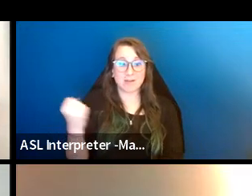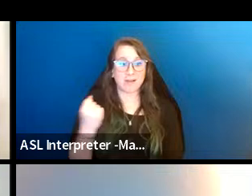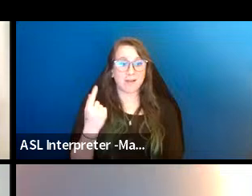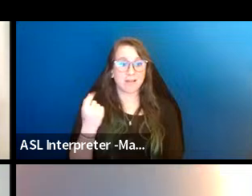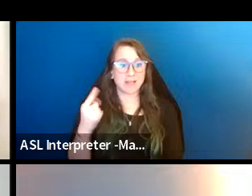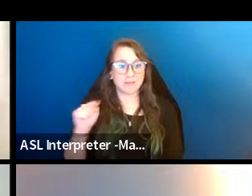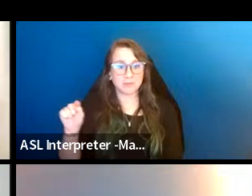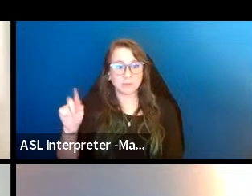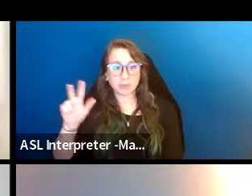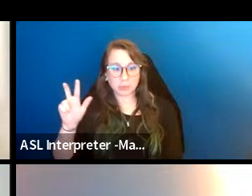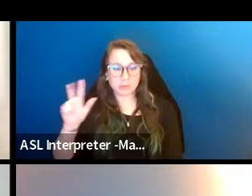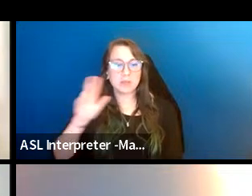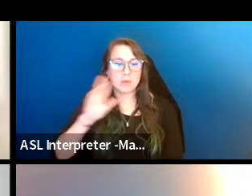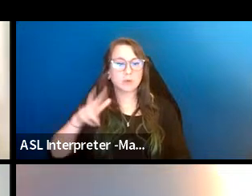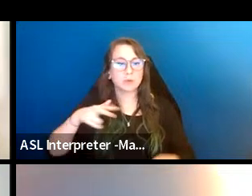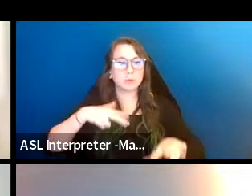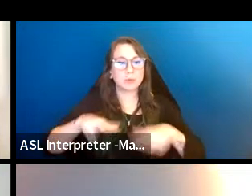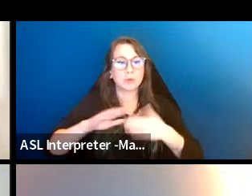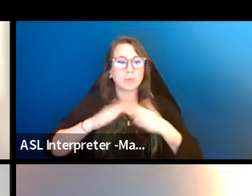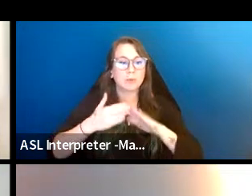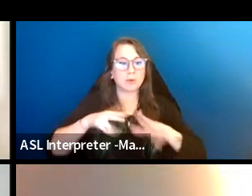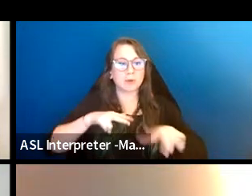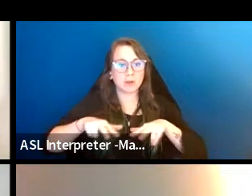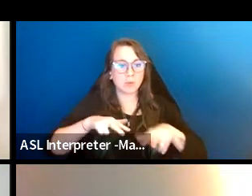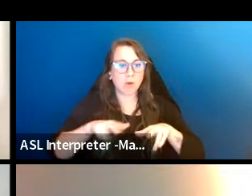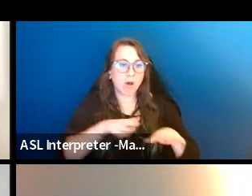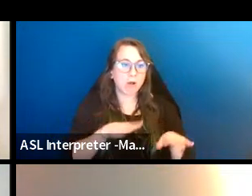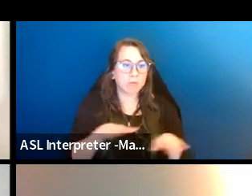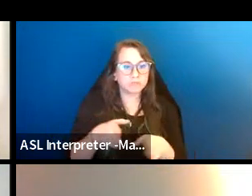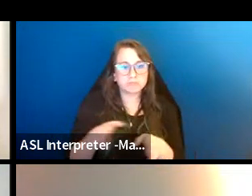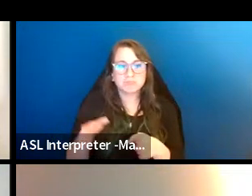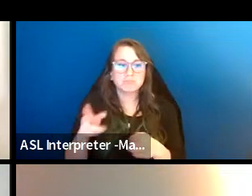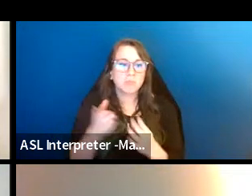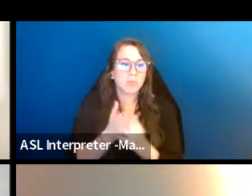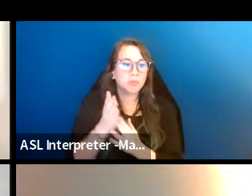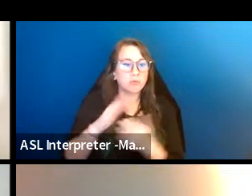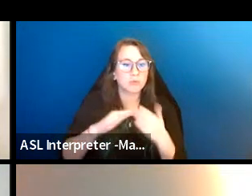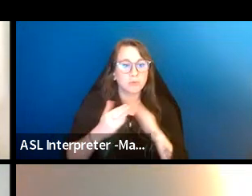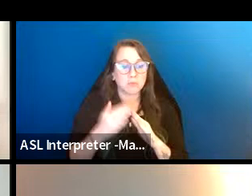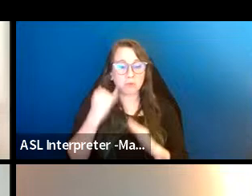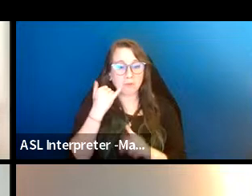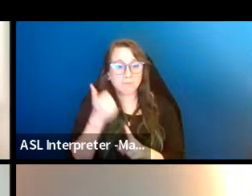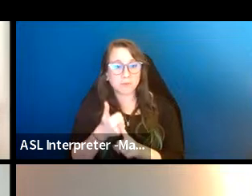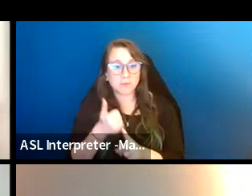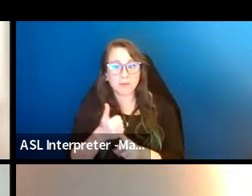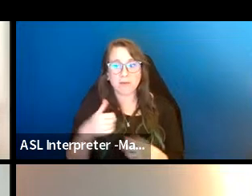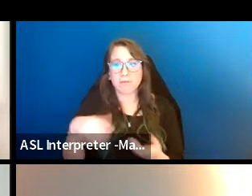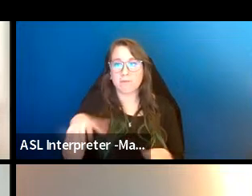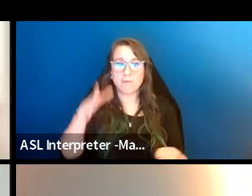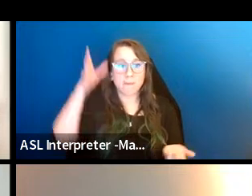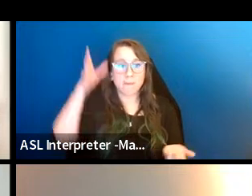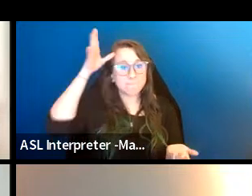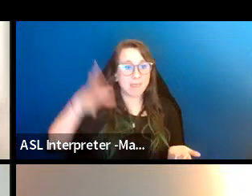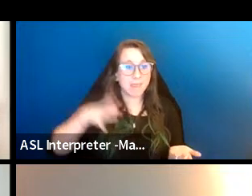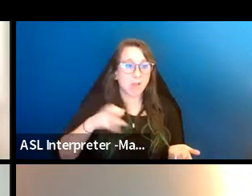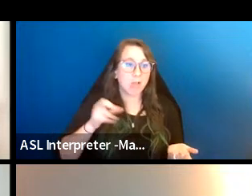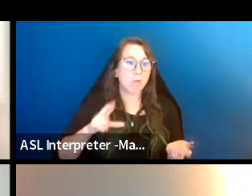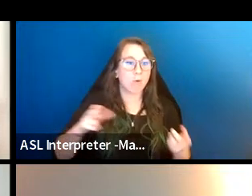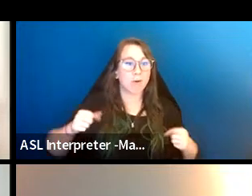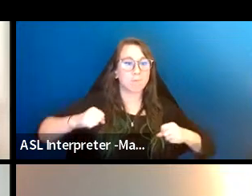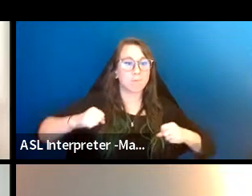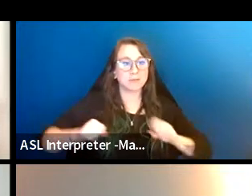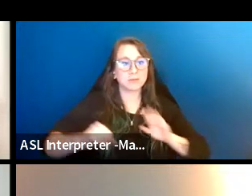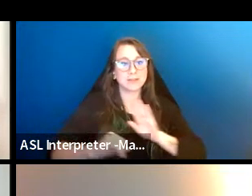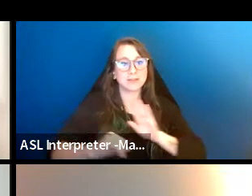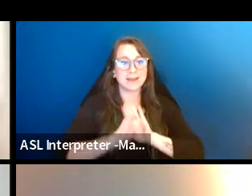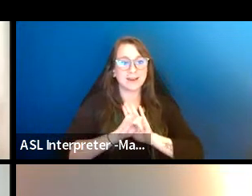are doing a community walk throughout the neighborhood. So if you happen to be a male or masculine identifying individual